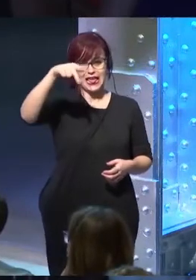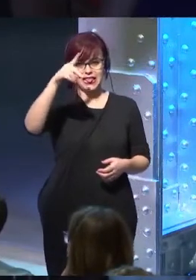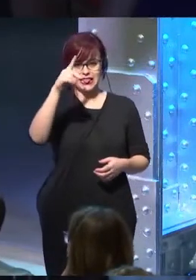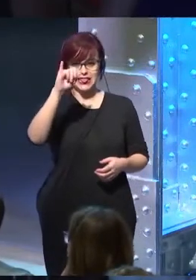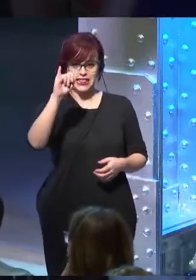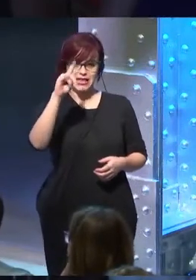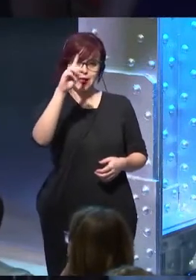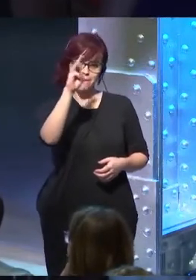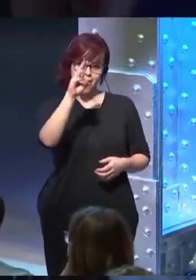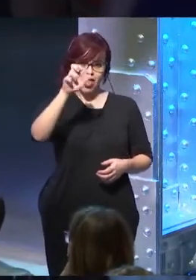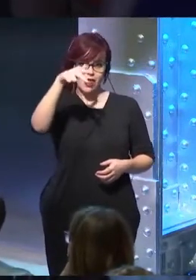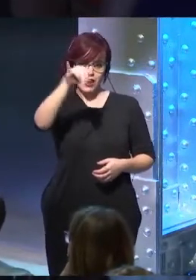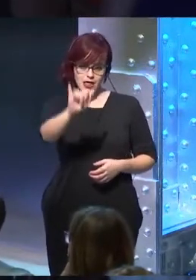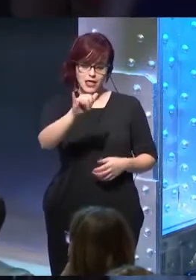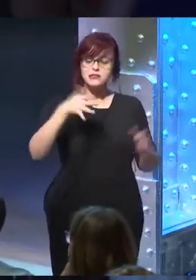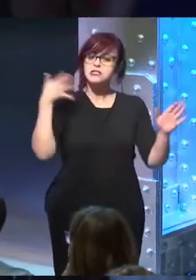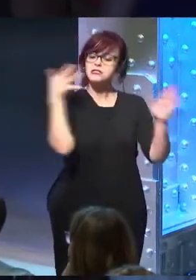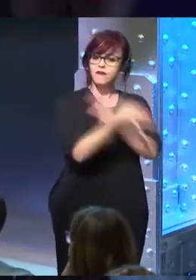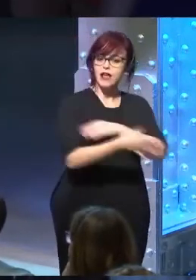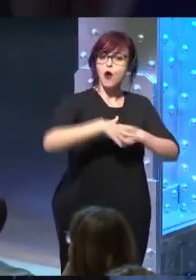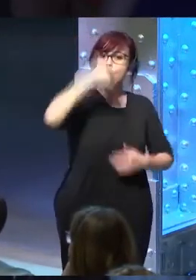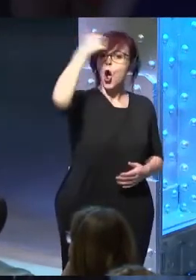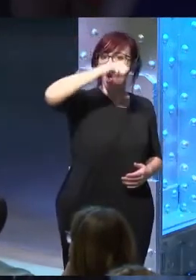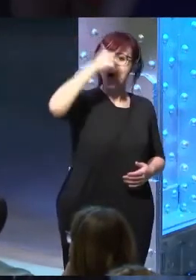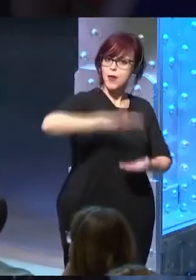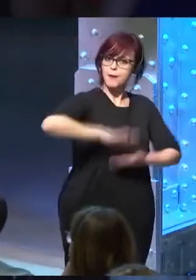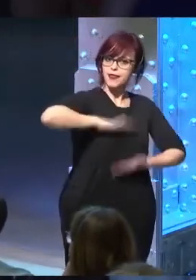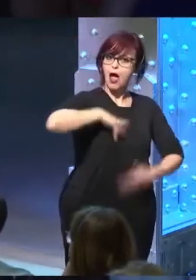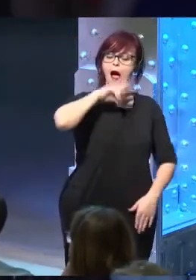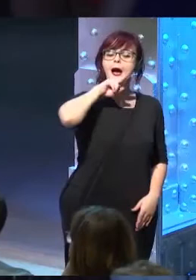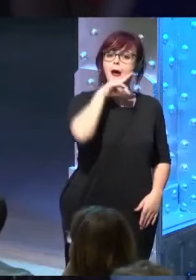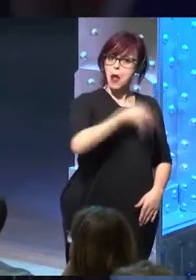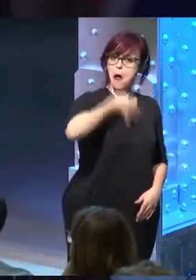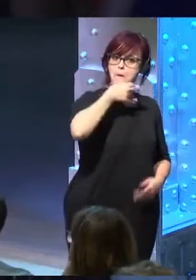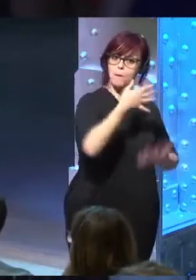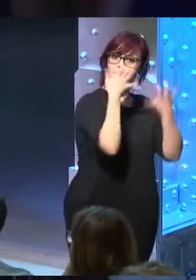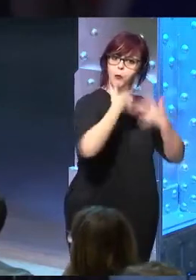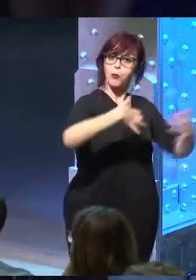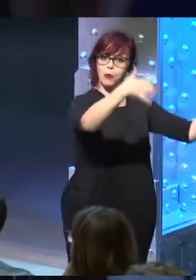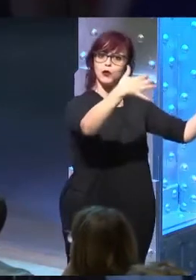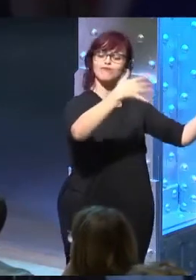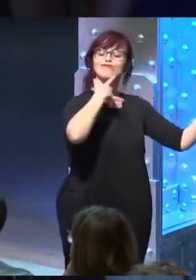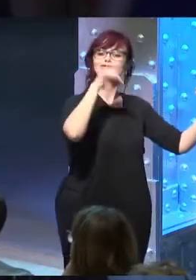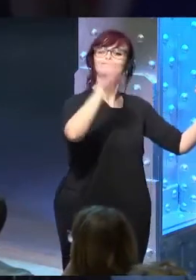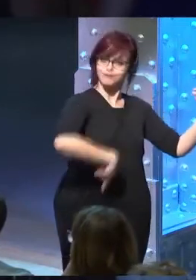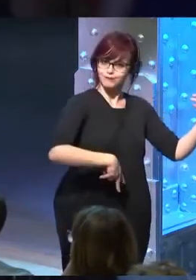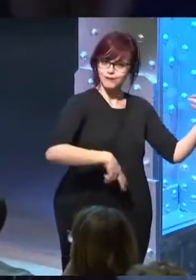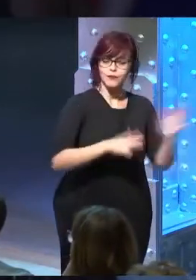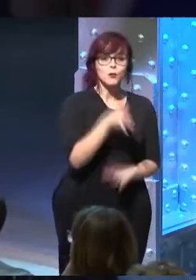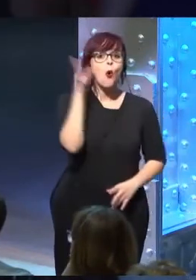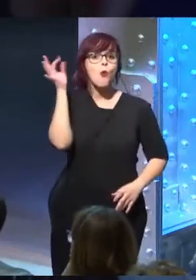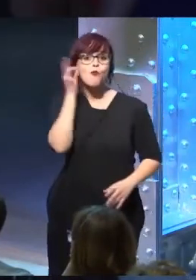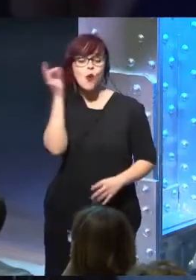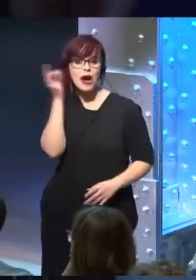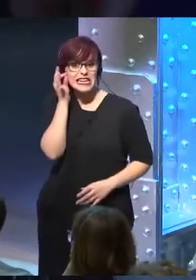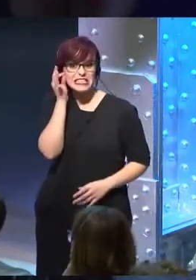speaking. A woman speaking in public was in most circumstances, by definition, not a